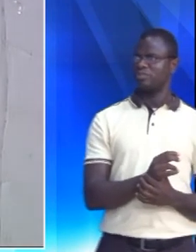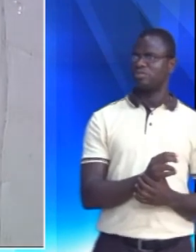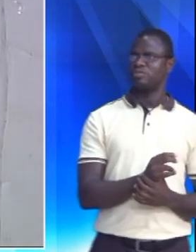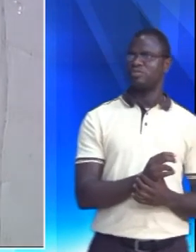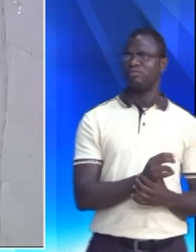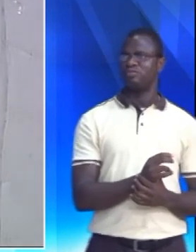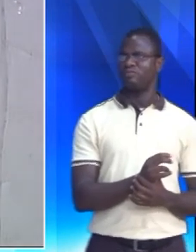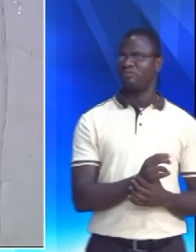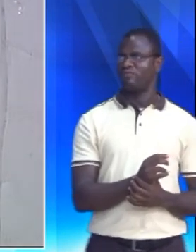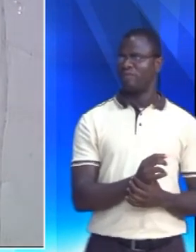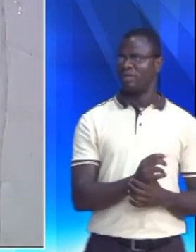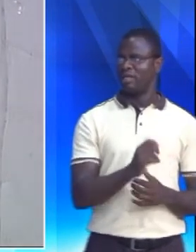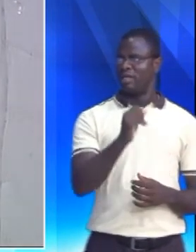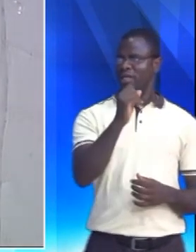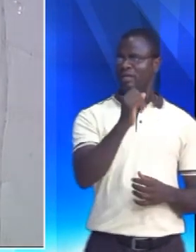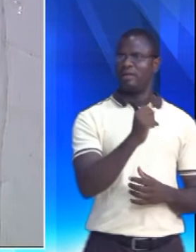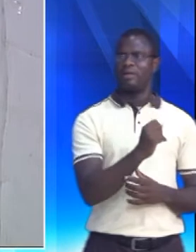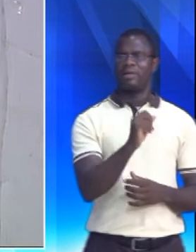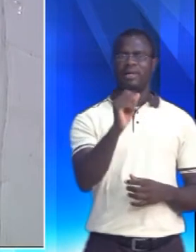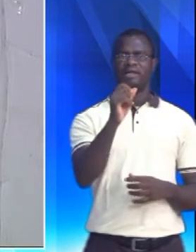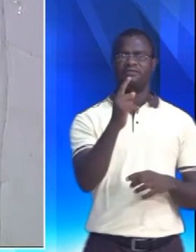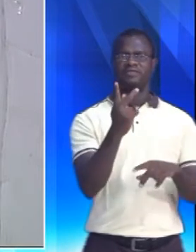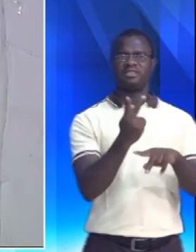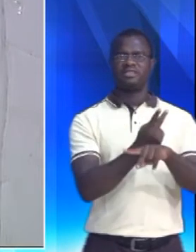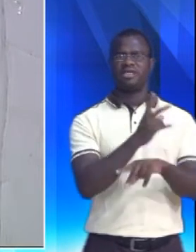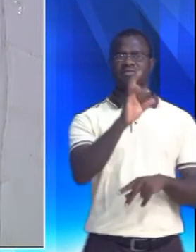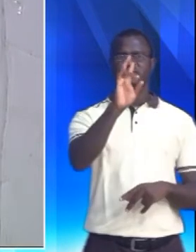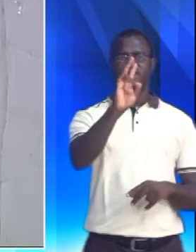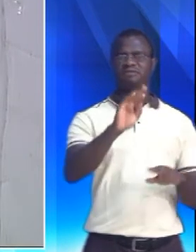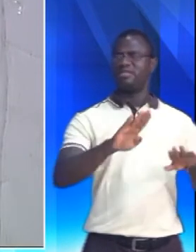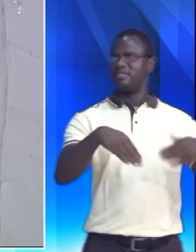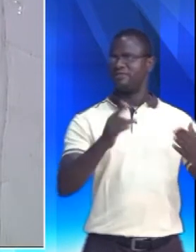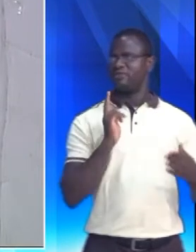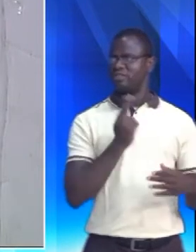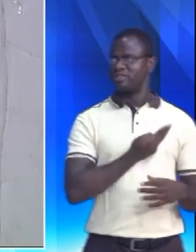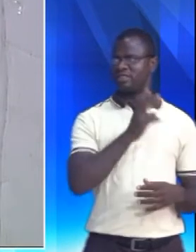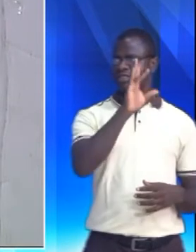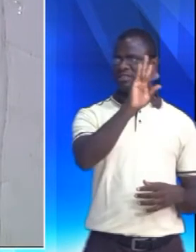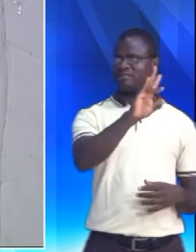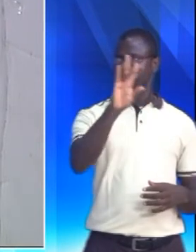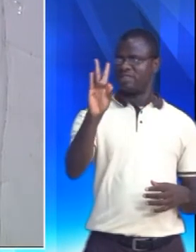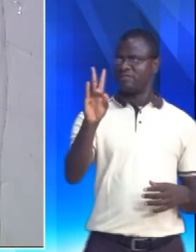7. Now, viewers at home, 11 times 7.